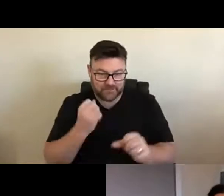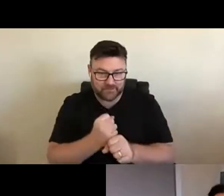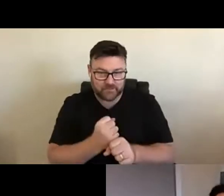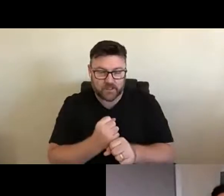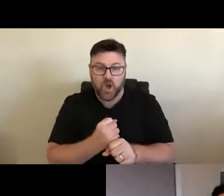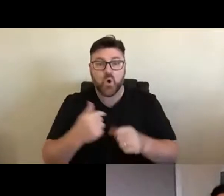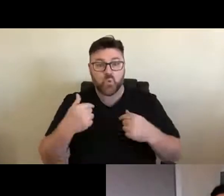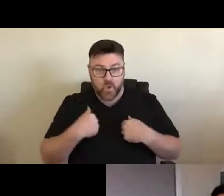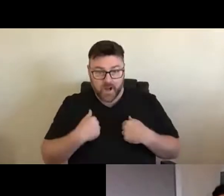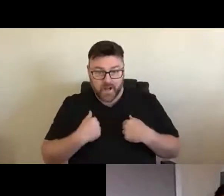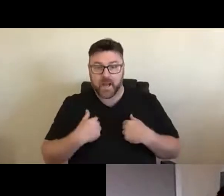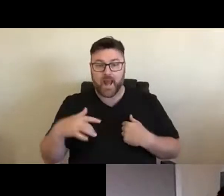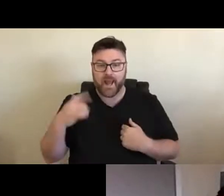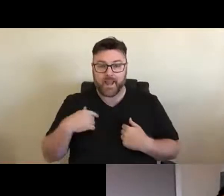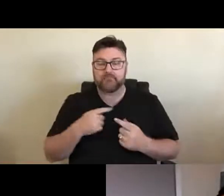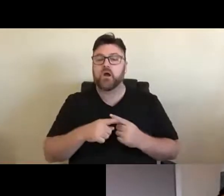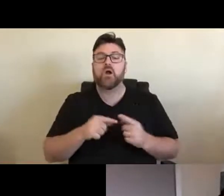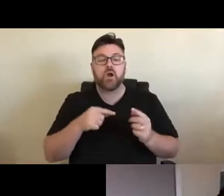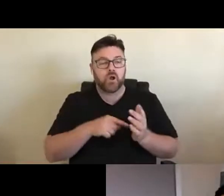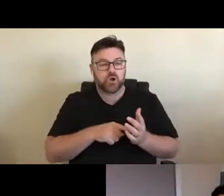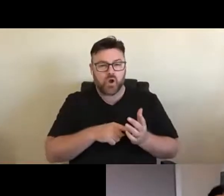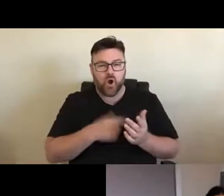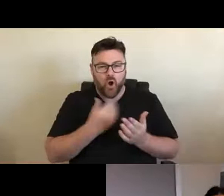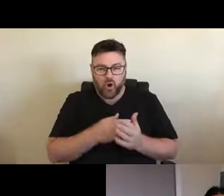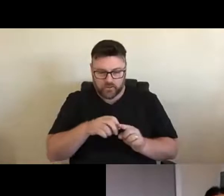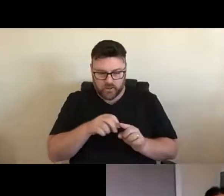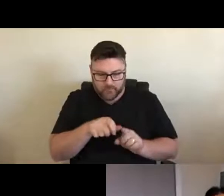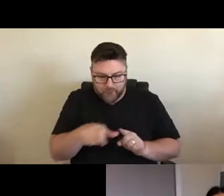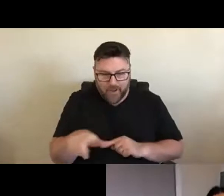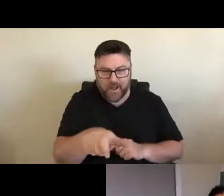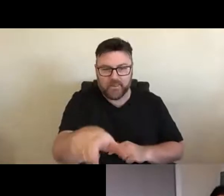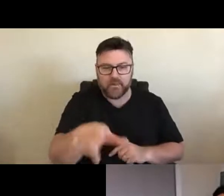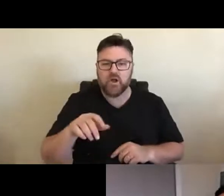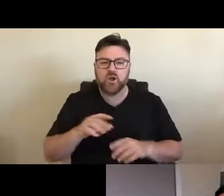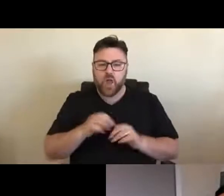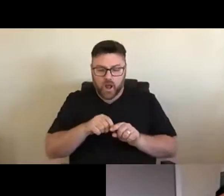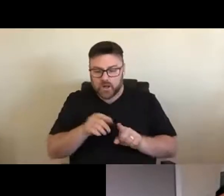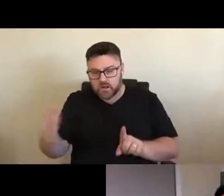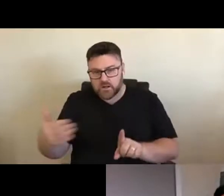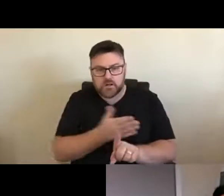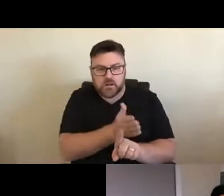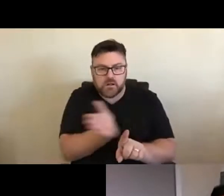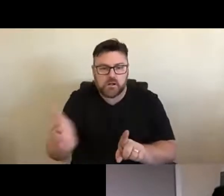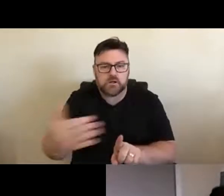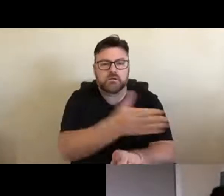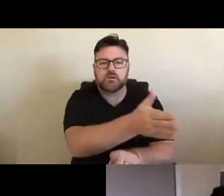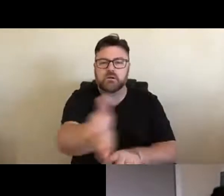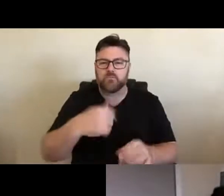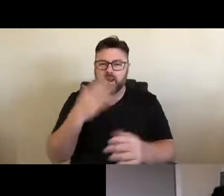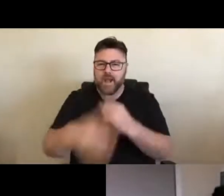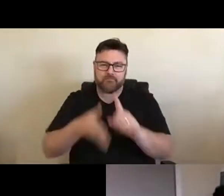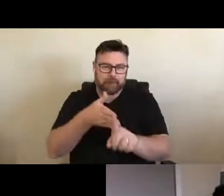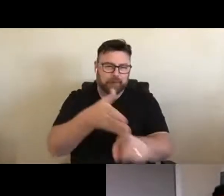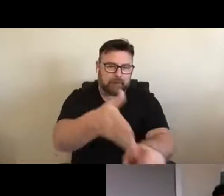paths through, around, to and from them rather than inside places. So like a meshwork. And this visualization of